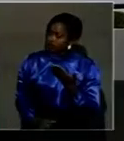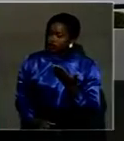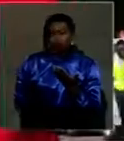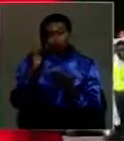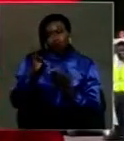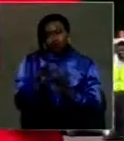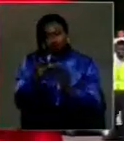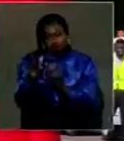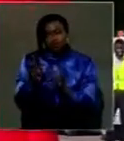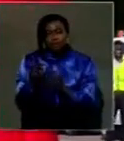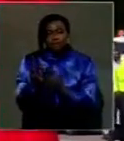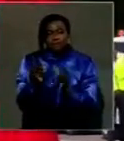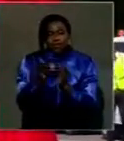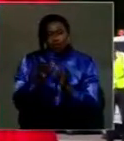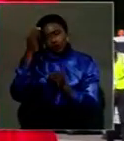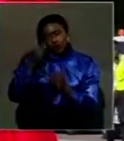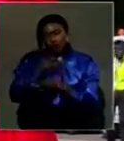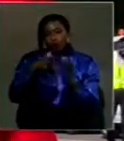attend.